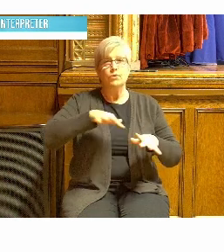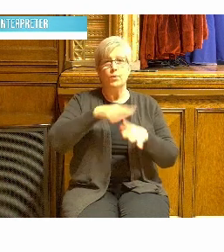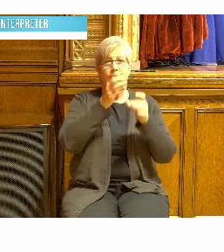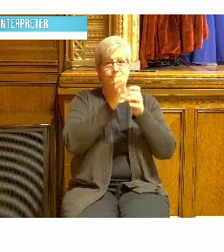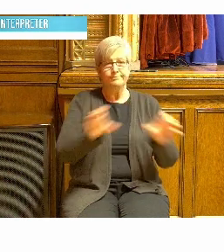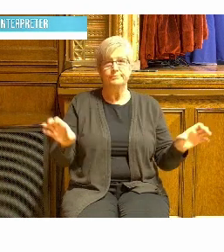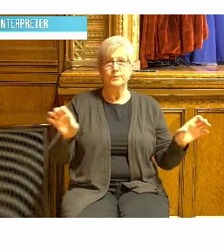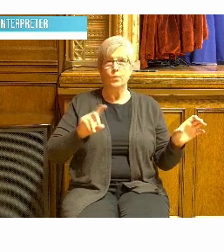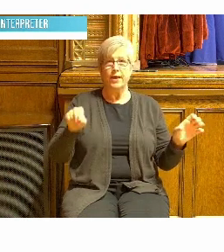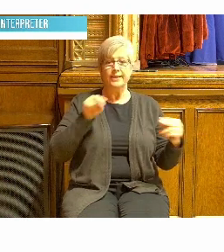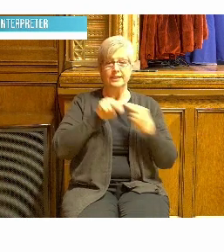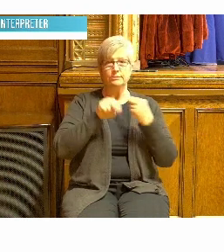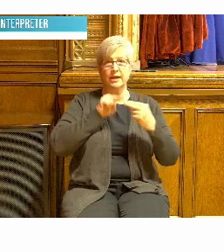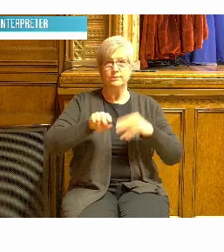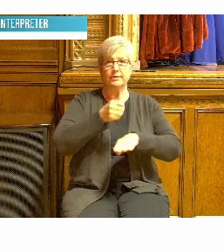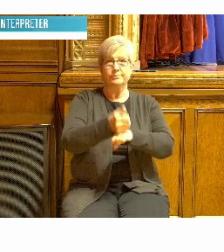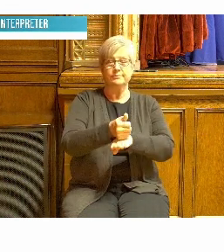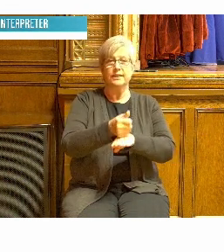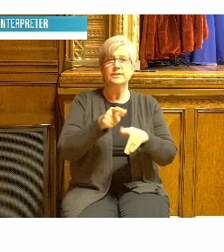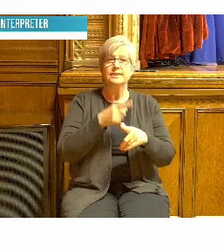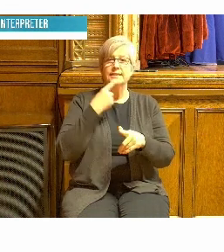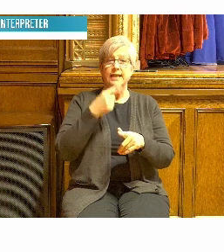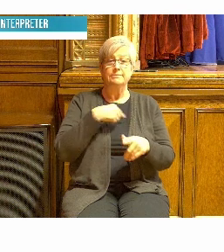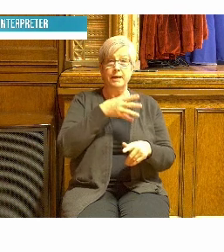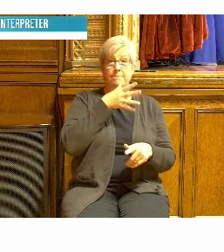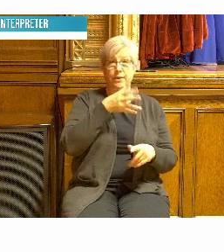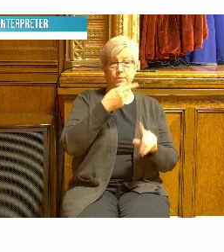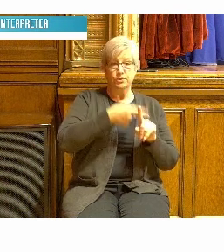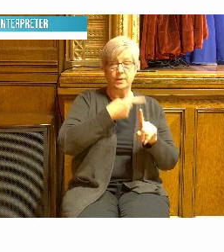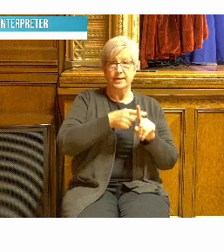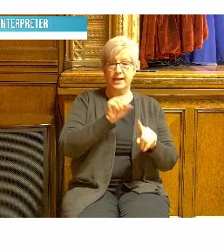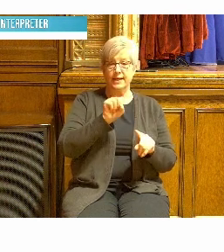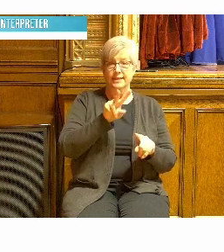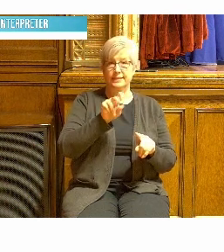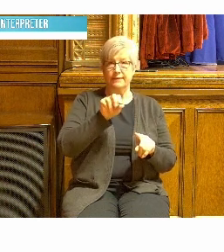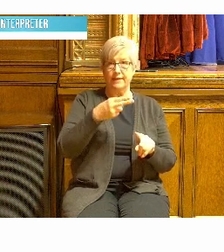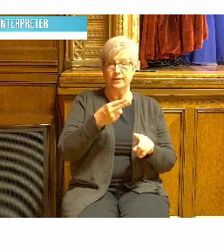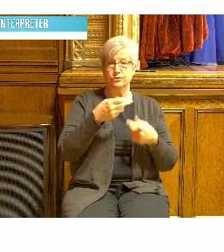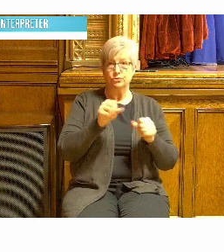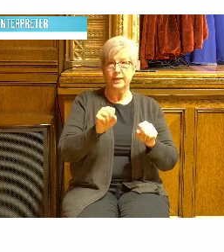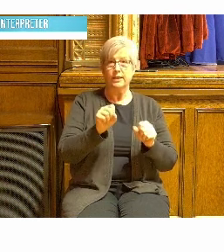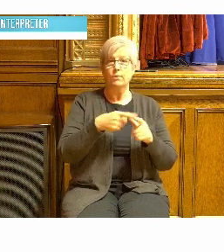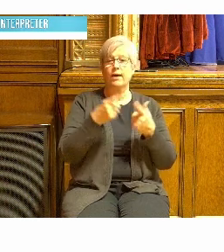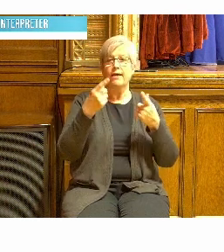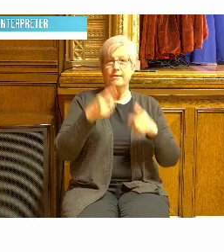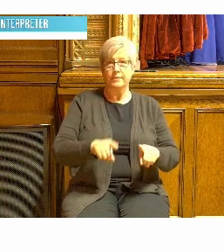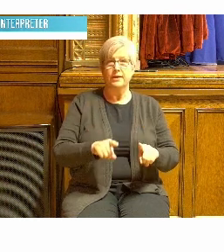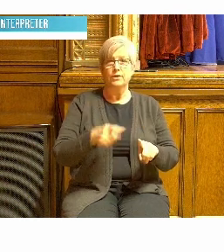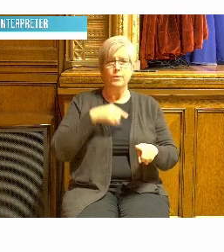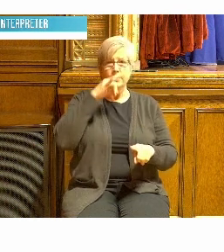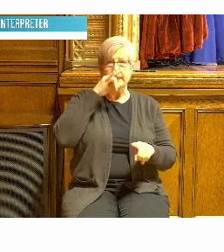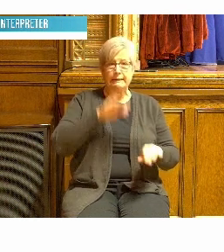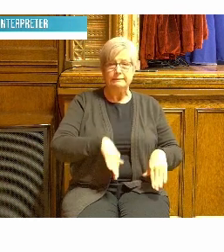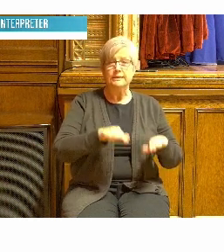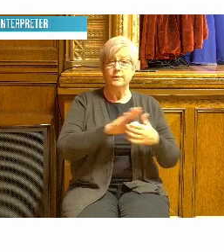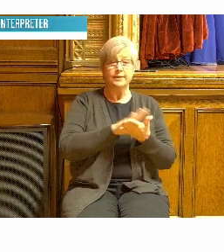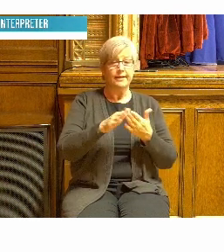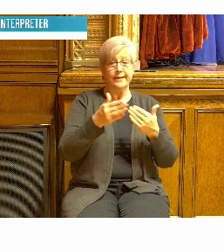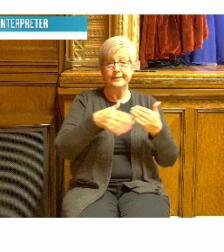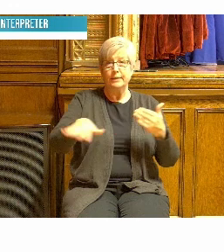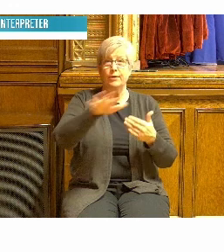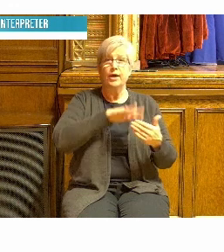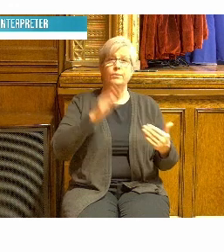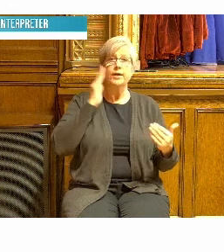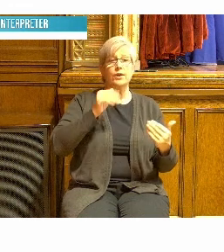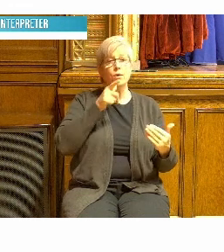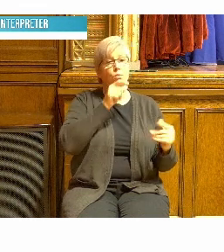up when the expressway came through. She says, "My mother was renting on Savannah Street when urban renewal happened. We were kids. It was a nice neighborhood. We knew